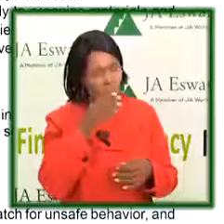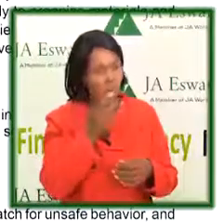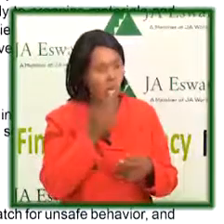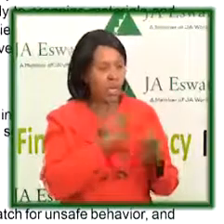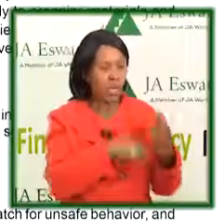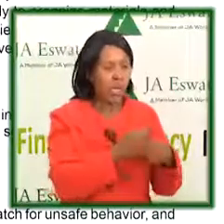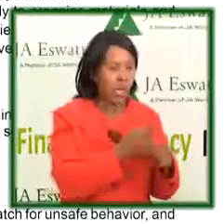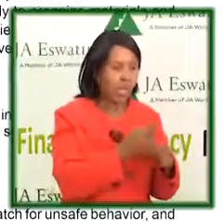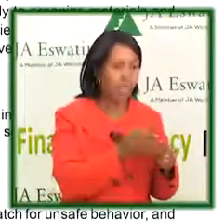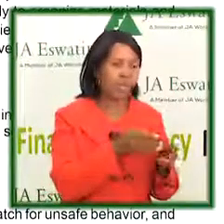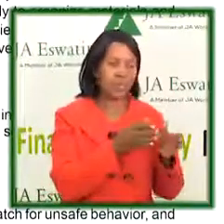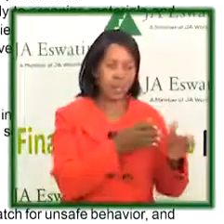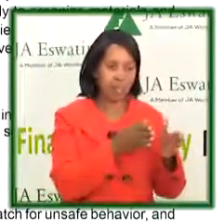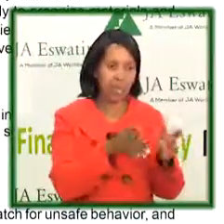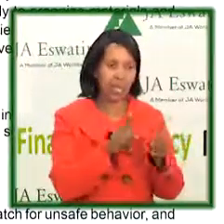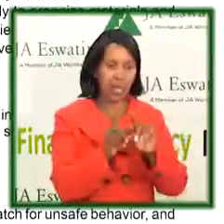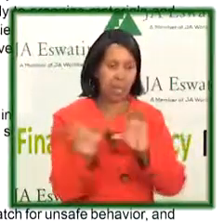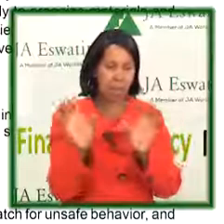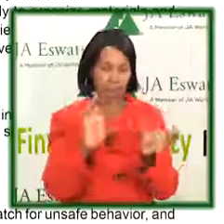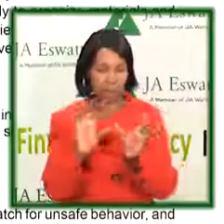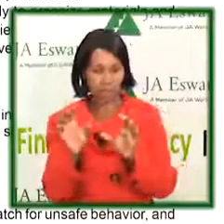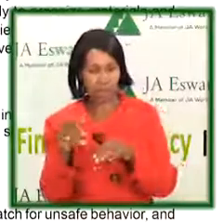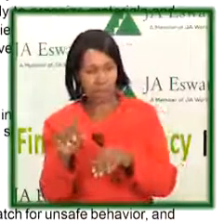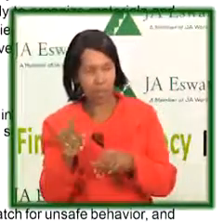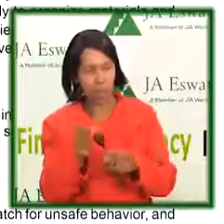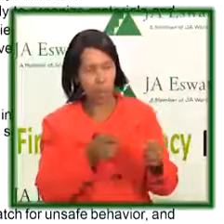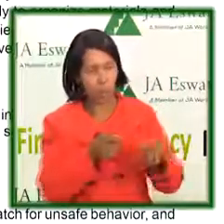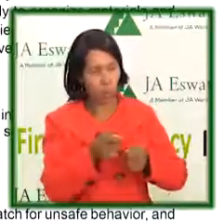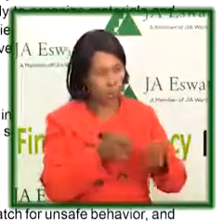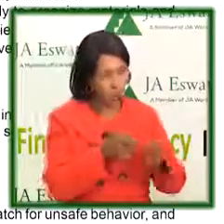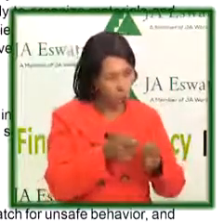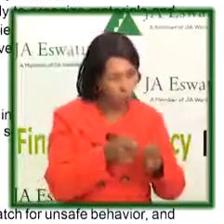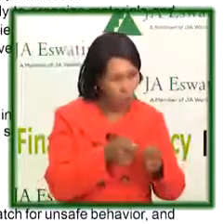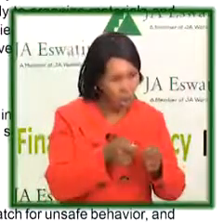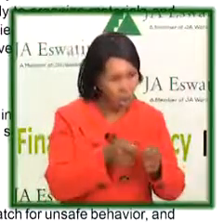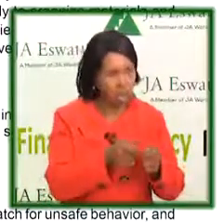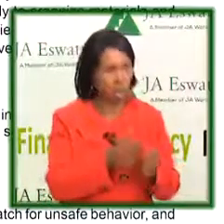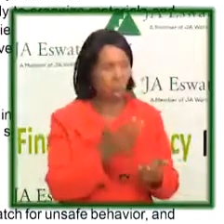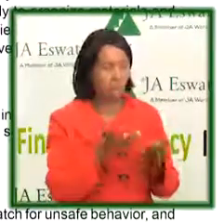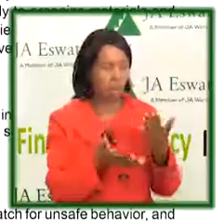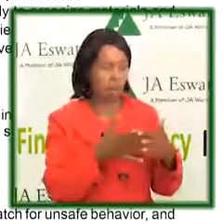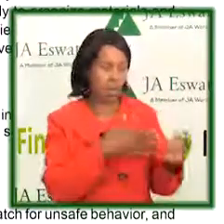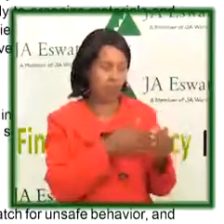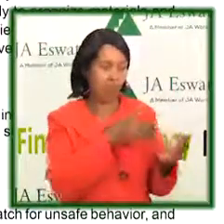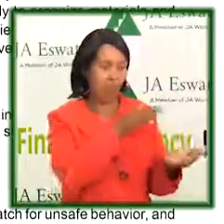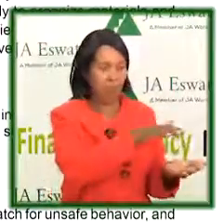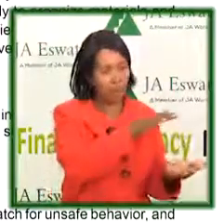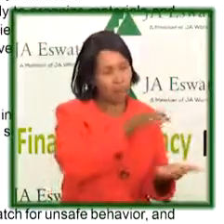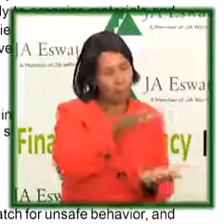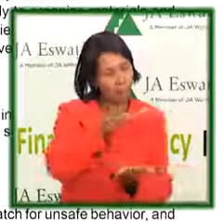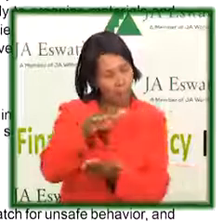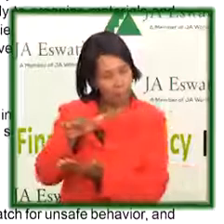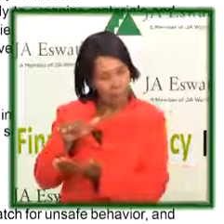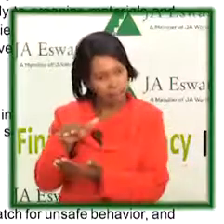These people must ensure that just before packaging, if it has to be packaged, be sure the products